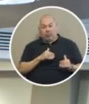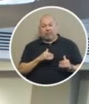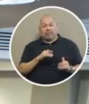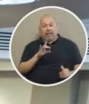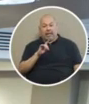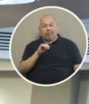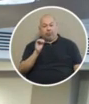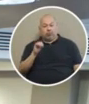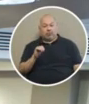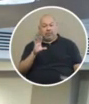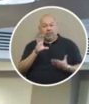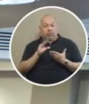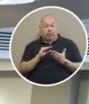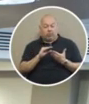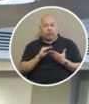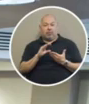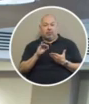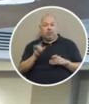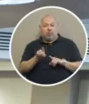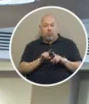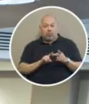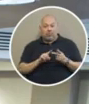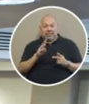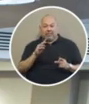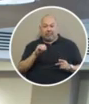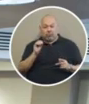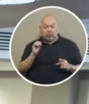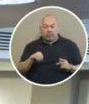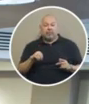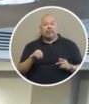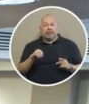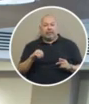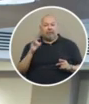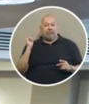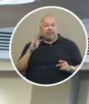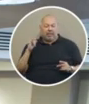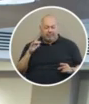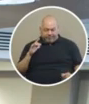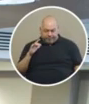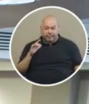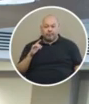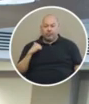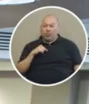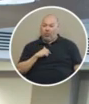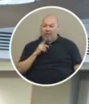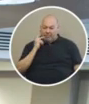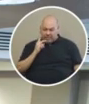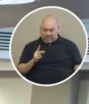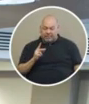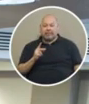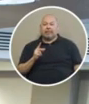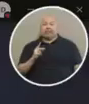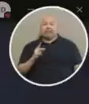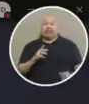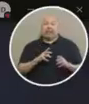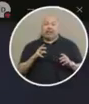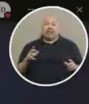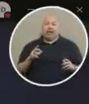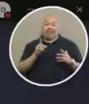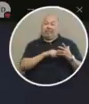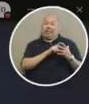an 80% decrease in passengers as well as a 60% decrease in flights. We have seen a lot